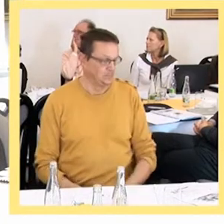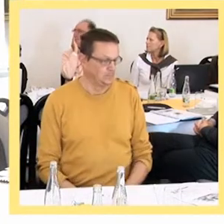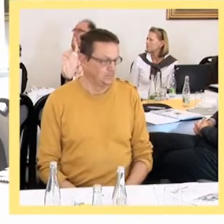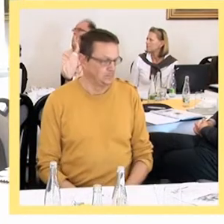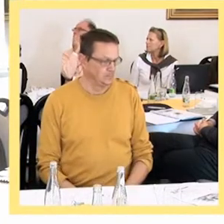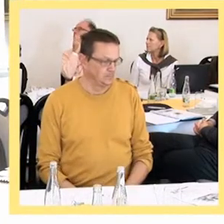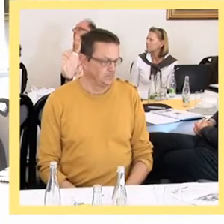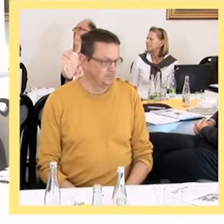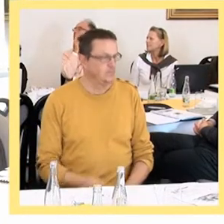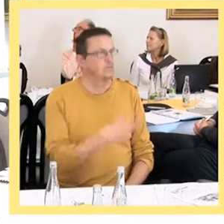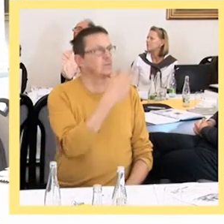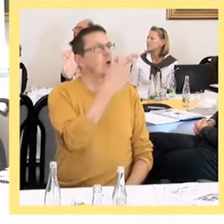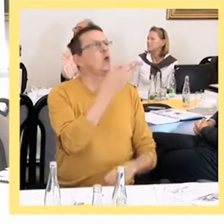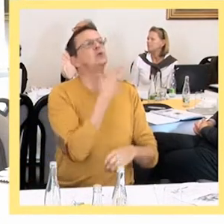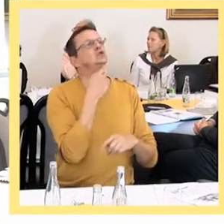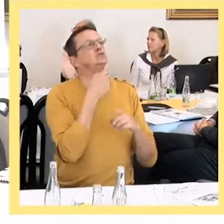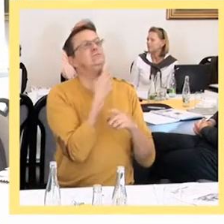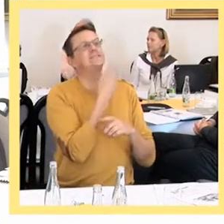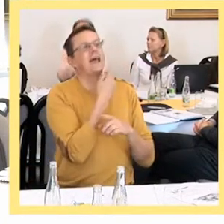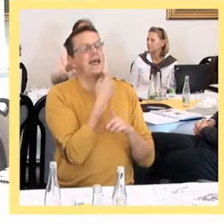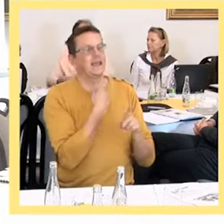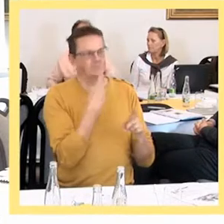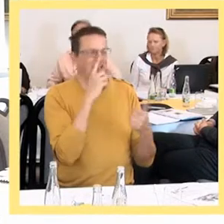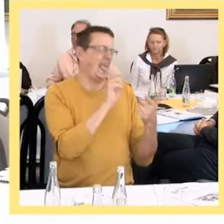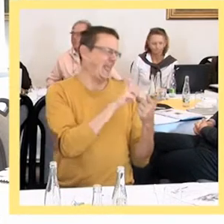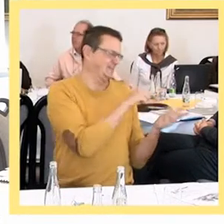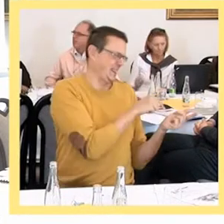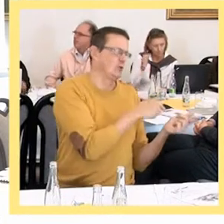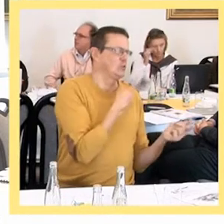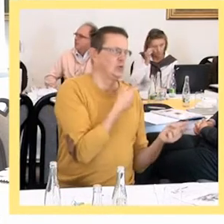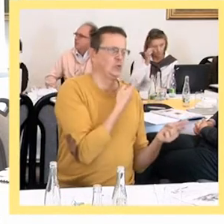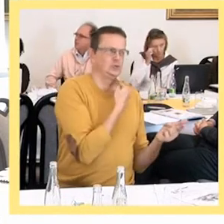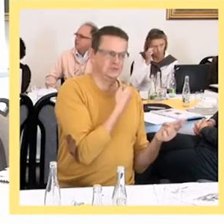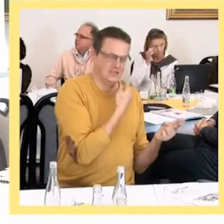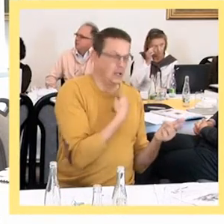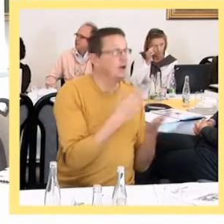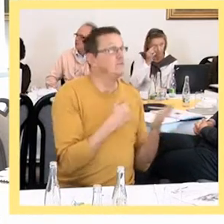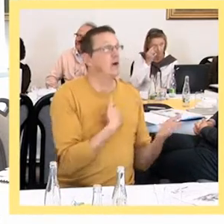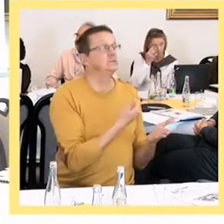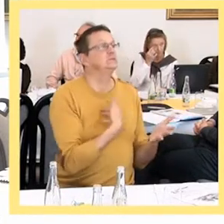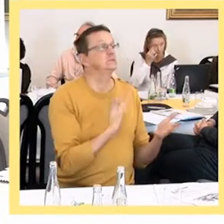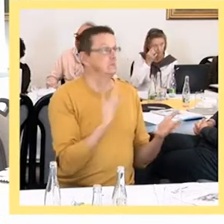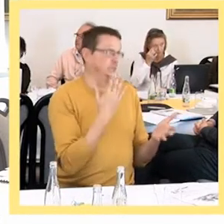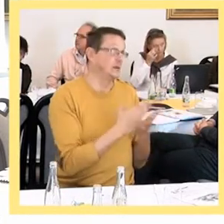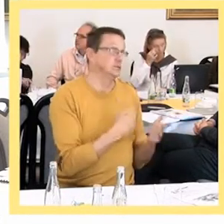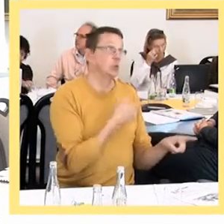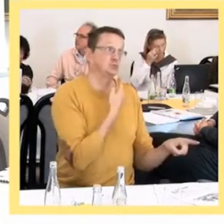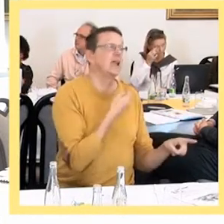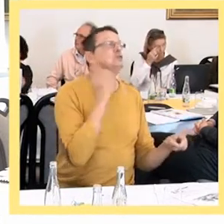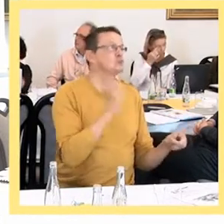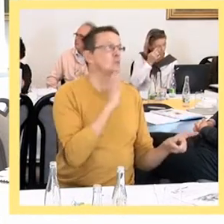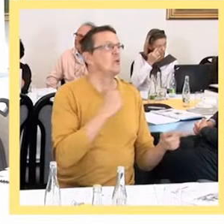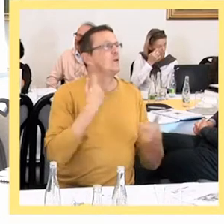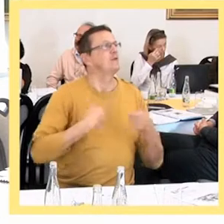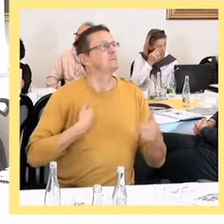The Homerton Hospital was the other place that we used for the exercise, and this was one of the designated hospitals for the Olympics as a main